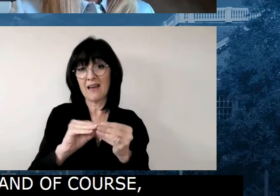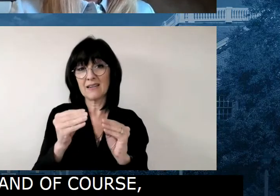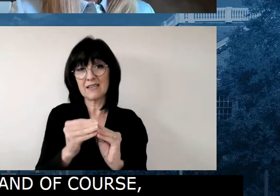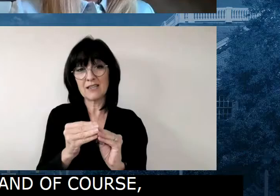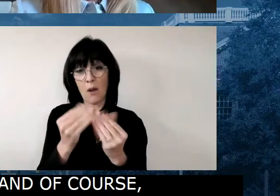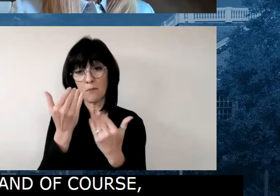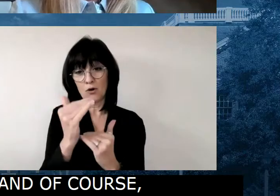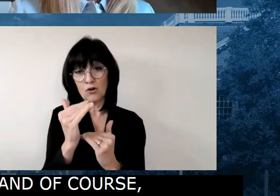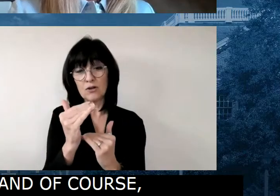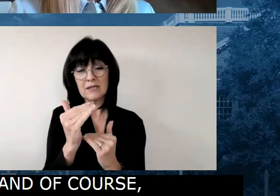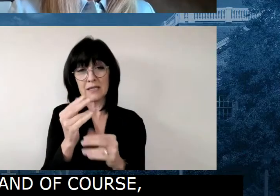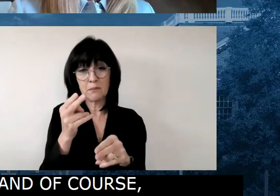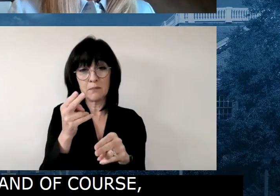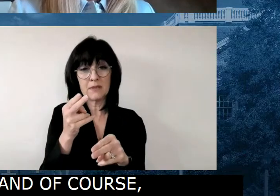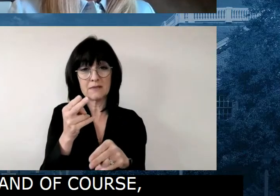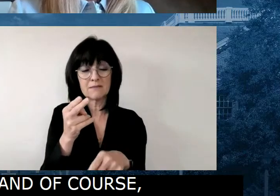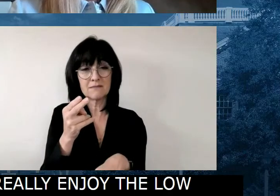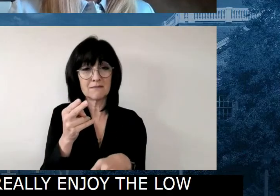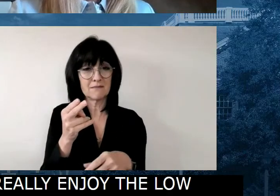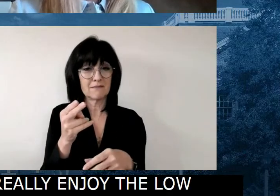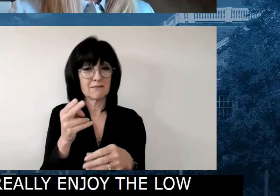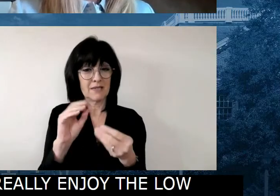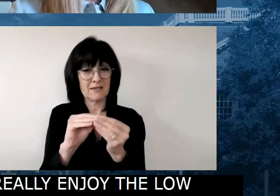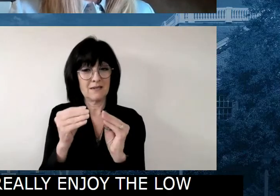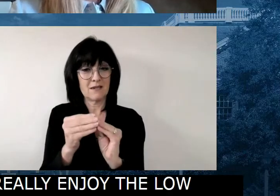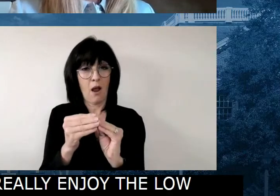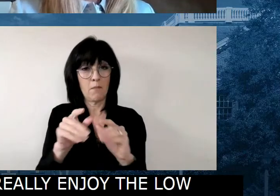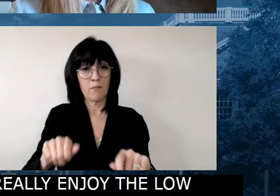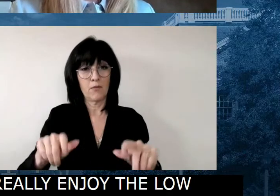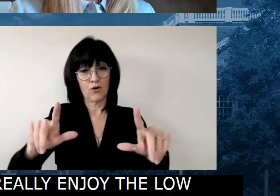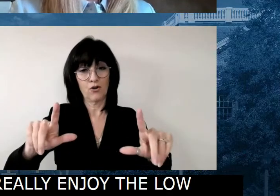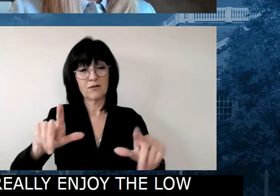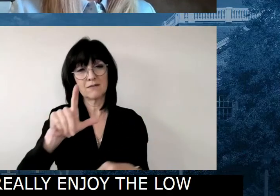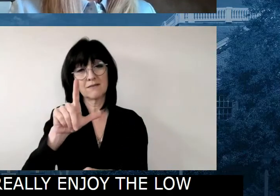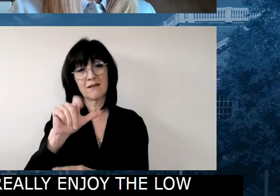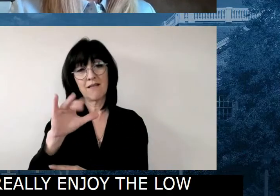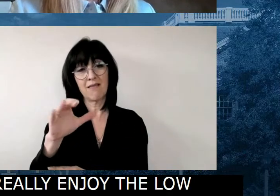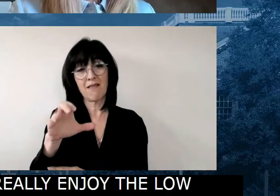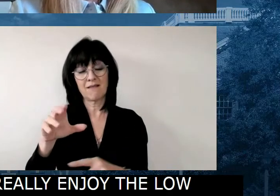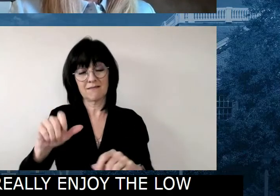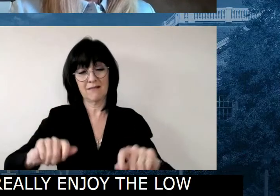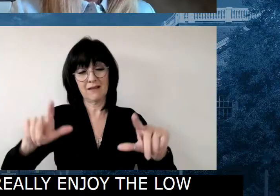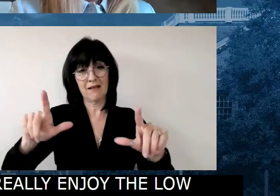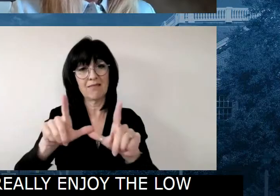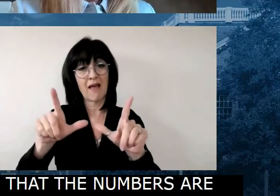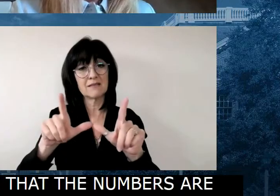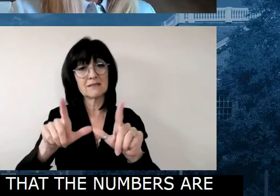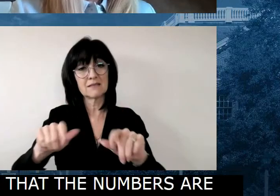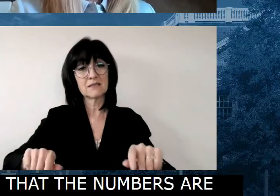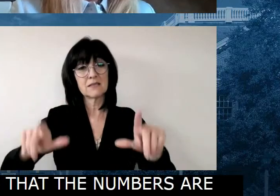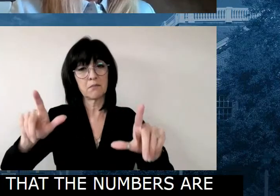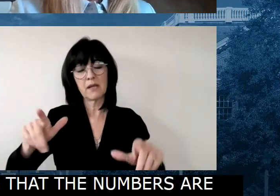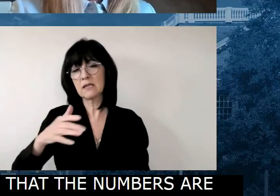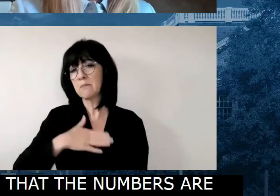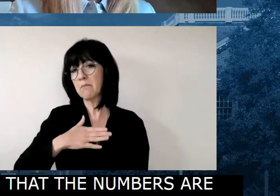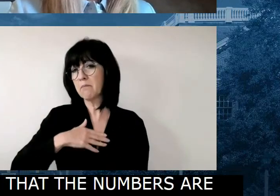My understanding is that the numbers are 3-digit numbers.